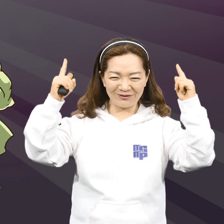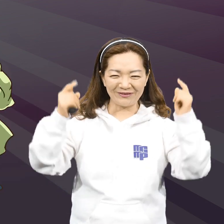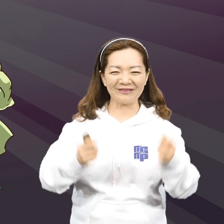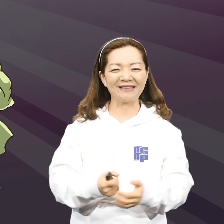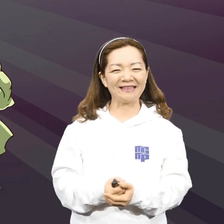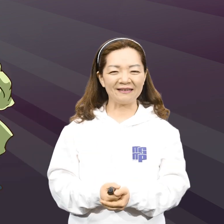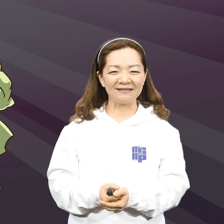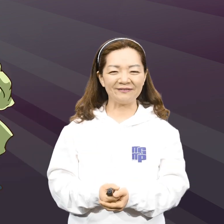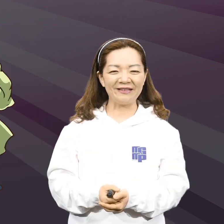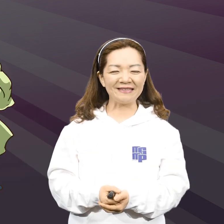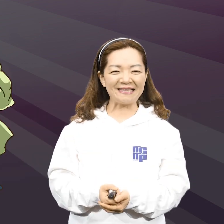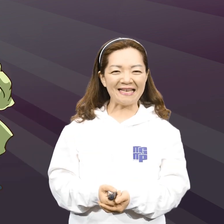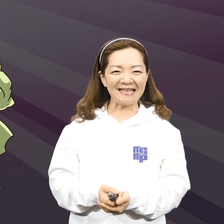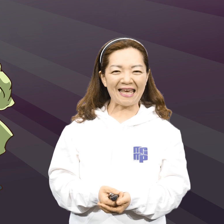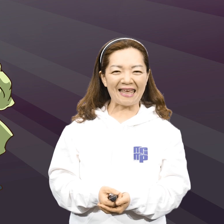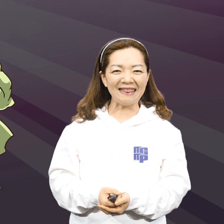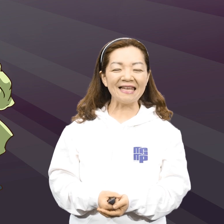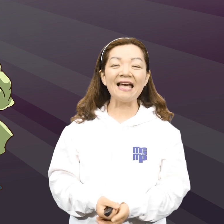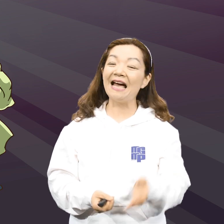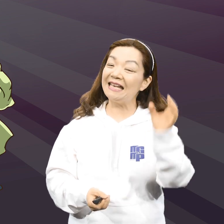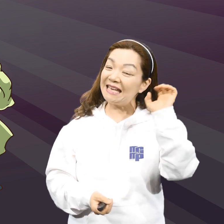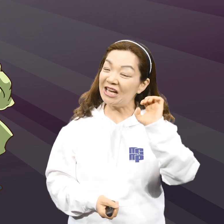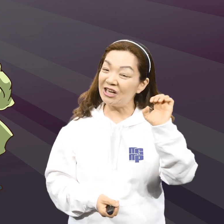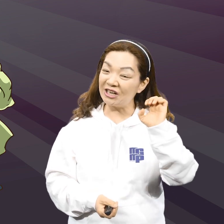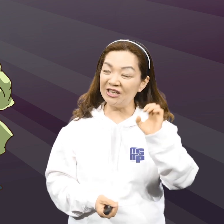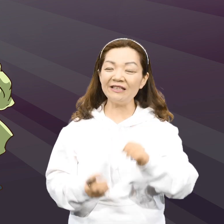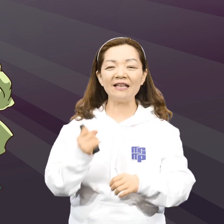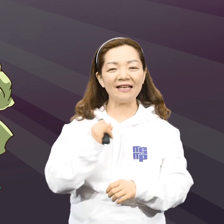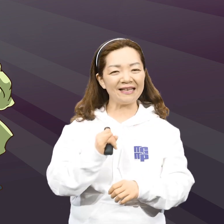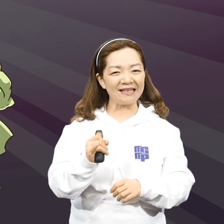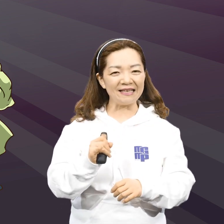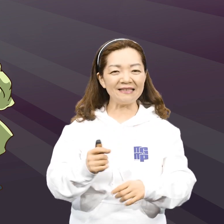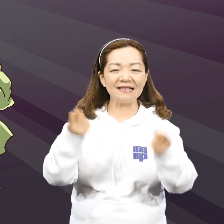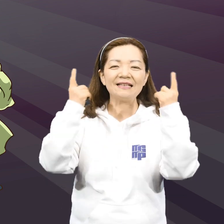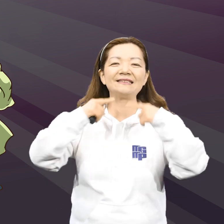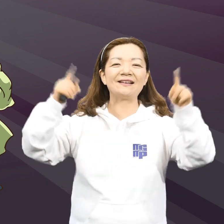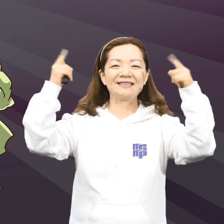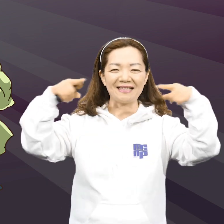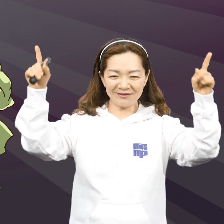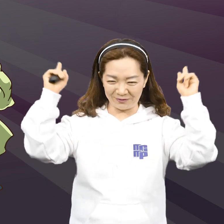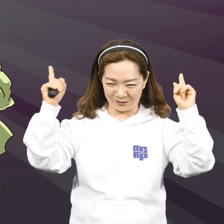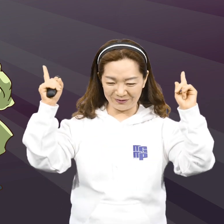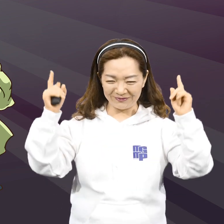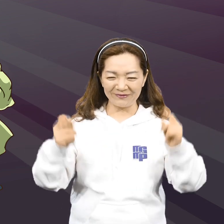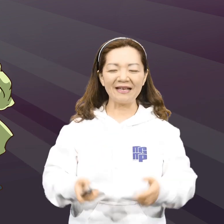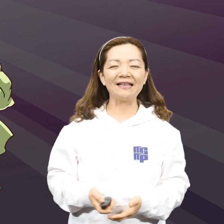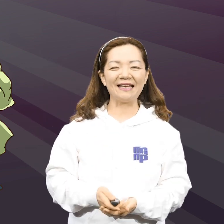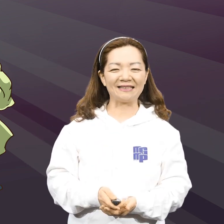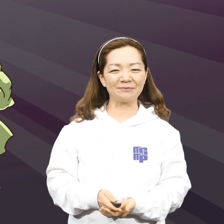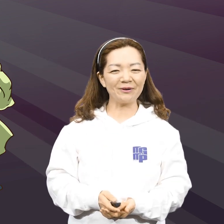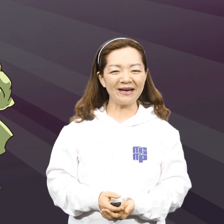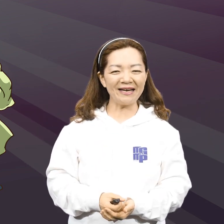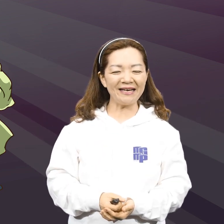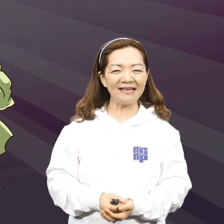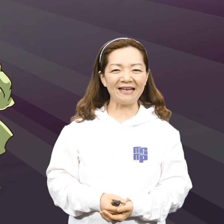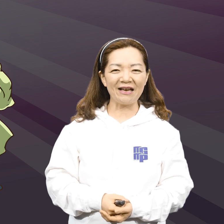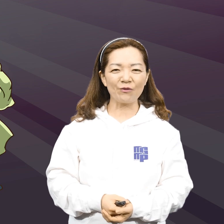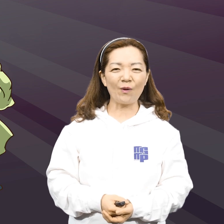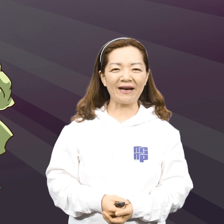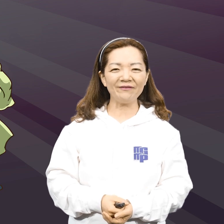successful. We'll say it again. Ehud is successful. Let's